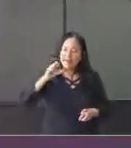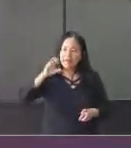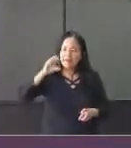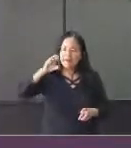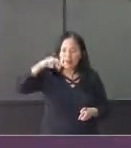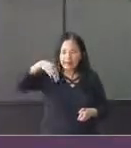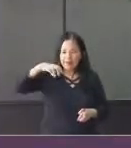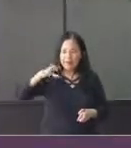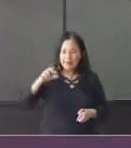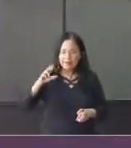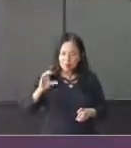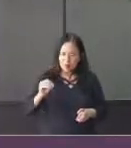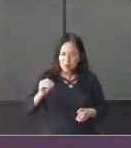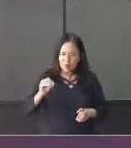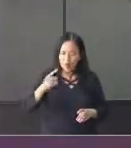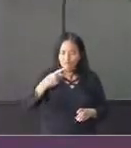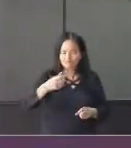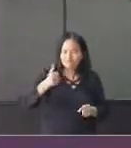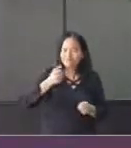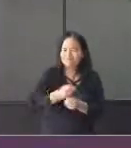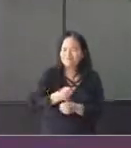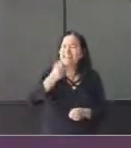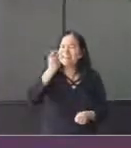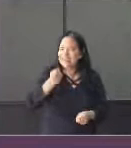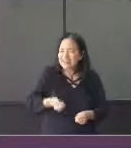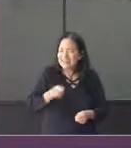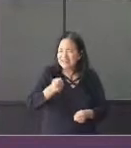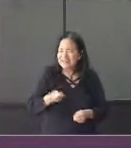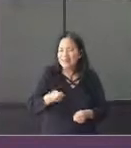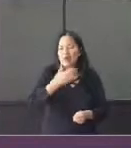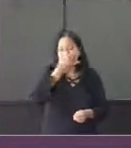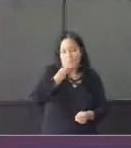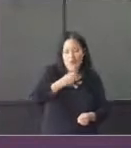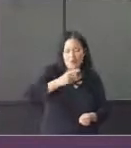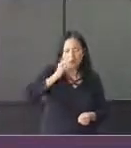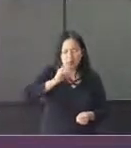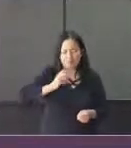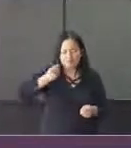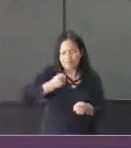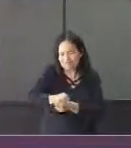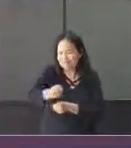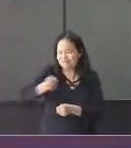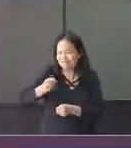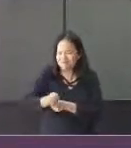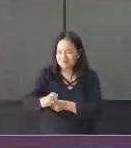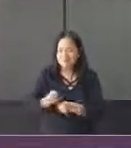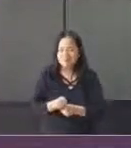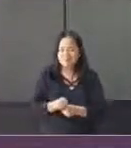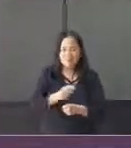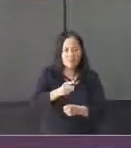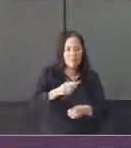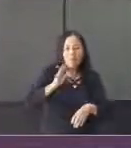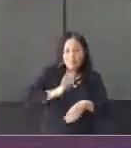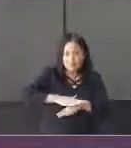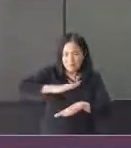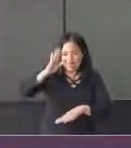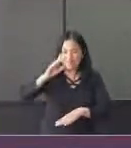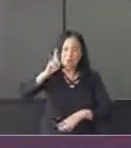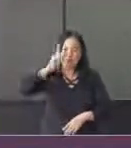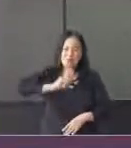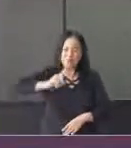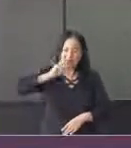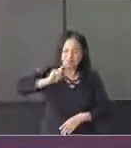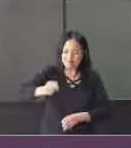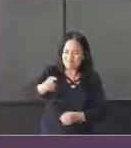the concept of violence related to gender, specifically for women.